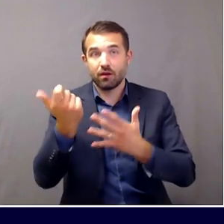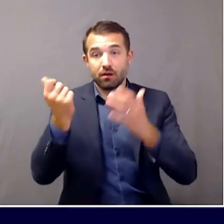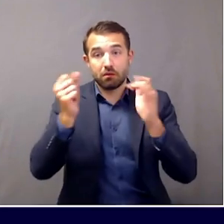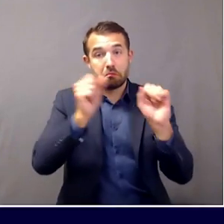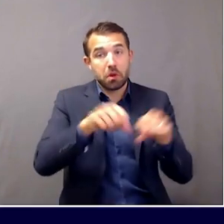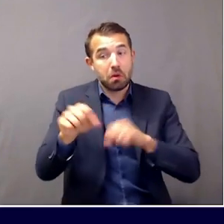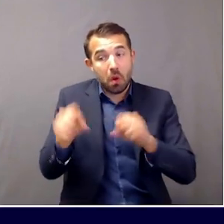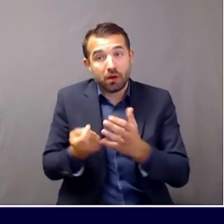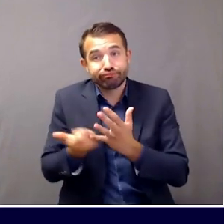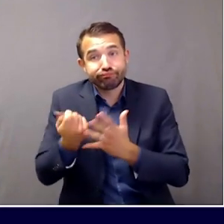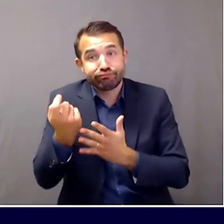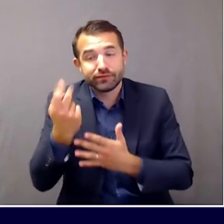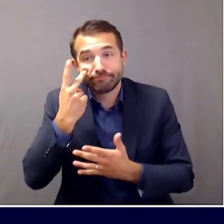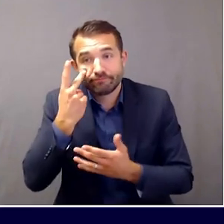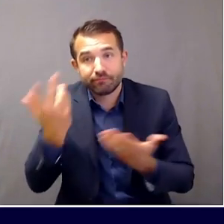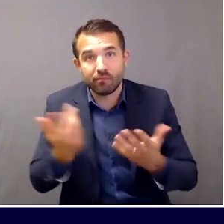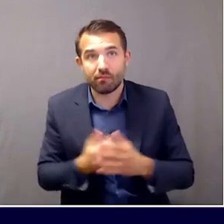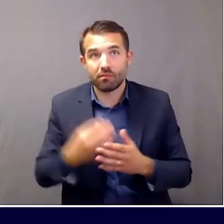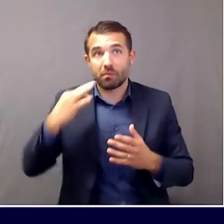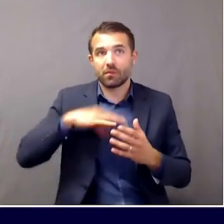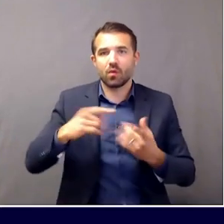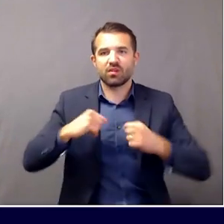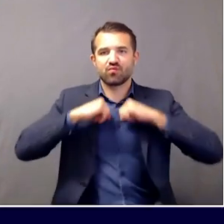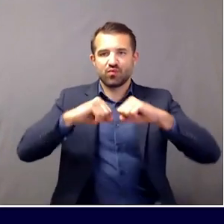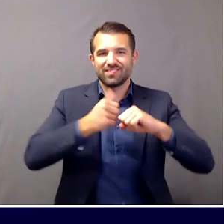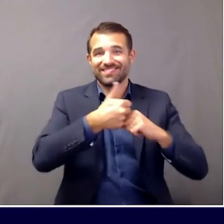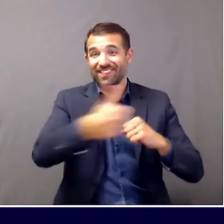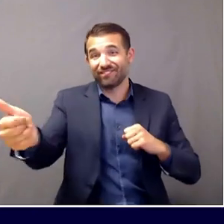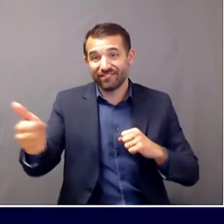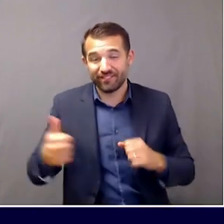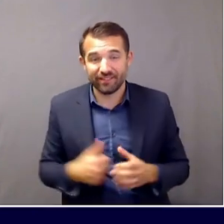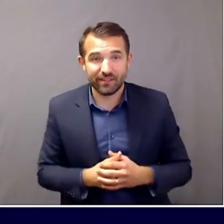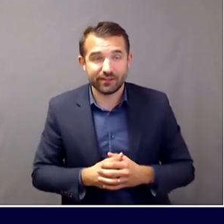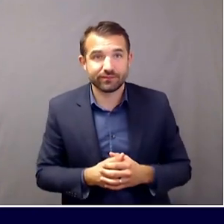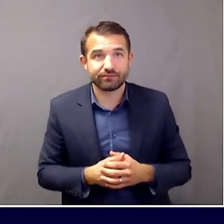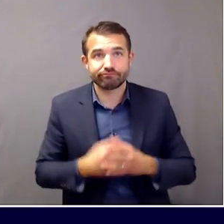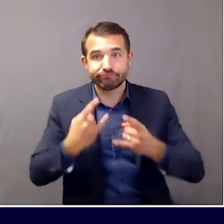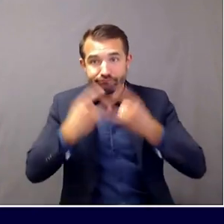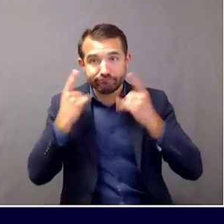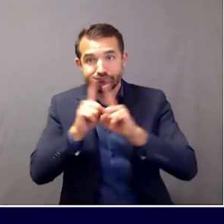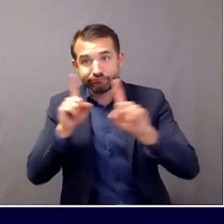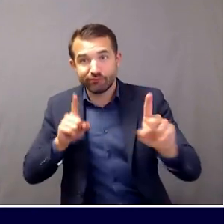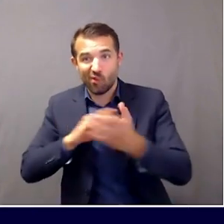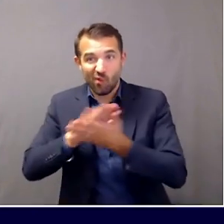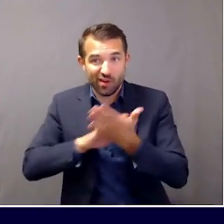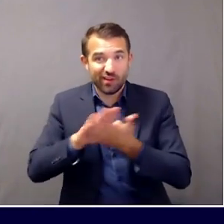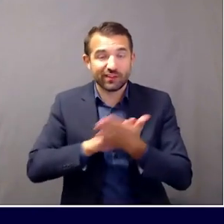today to keep ourselves safe. That's where we should start. Again, there are also simultaneously policy